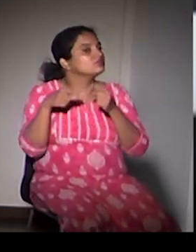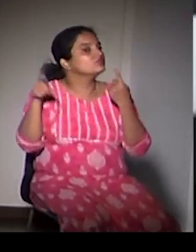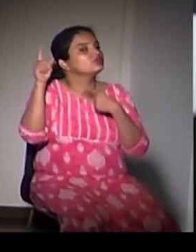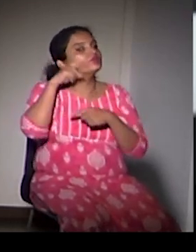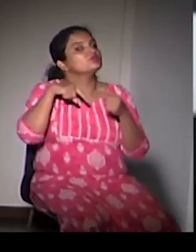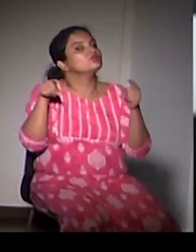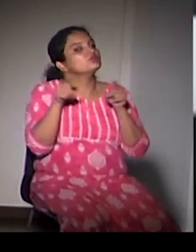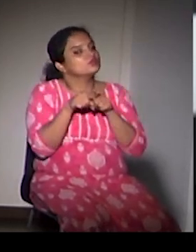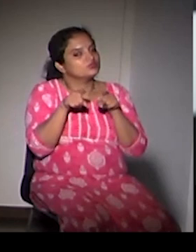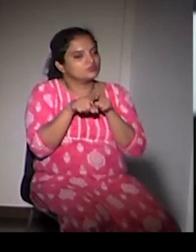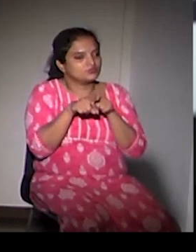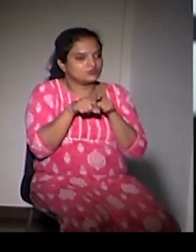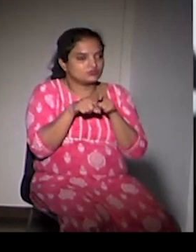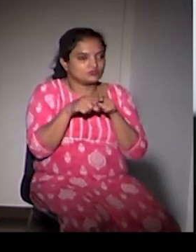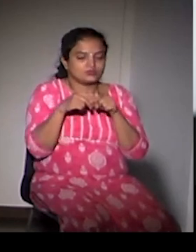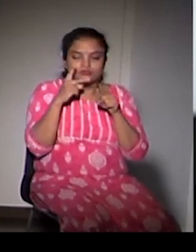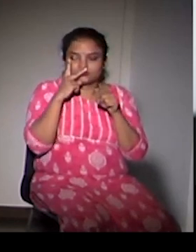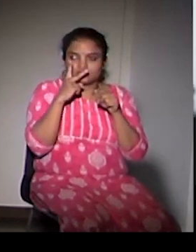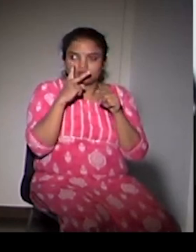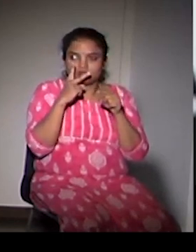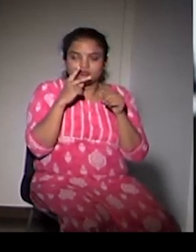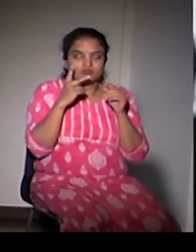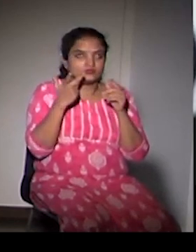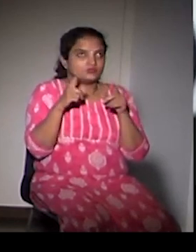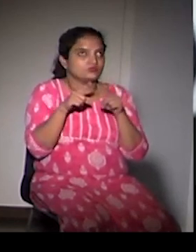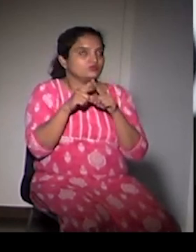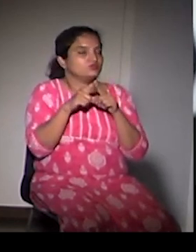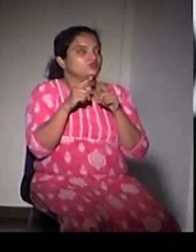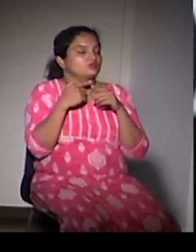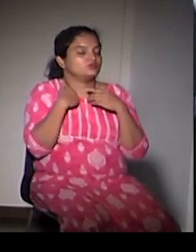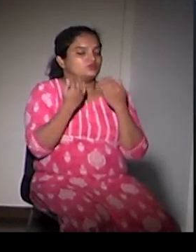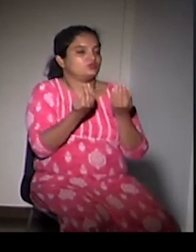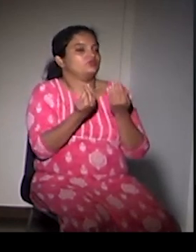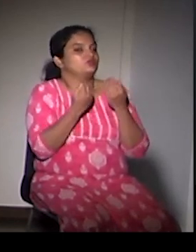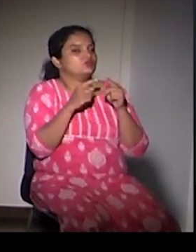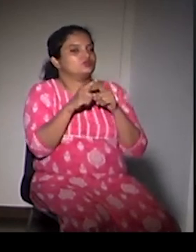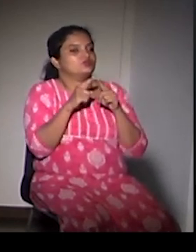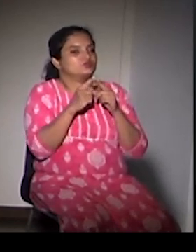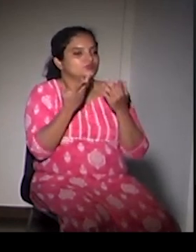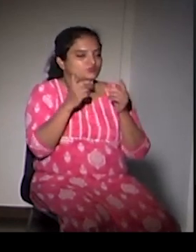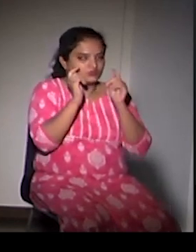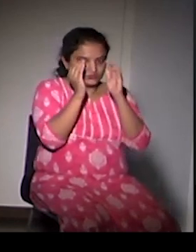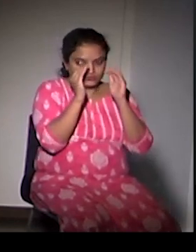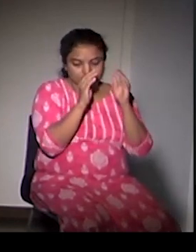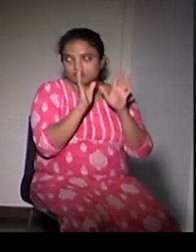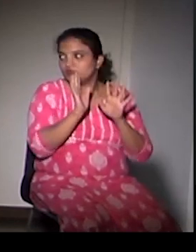is on the lower tier and a bit more protected from the elements.